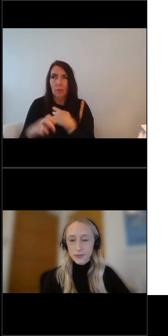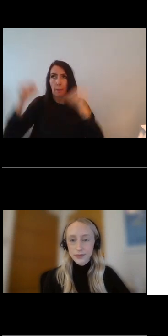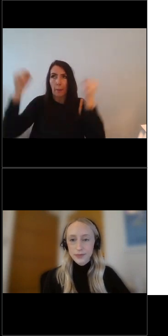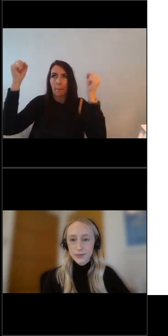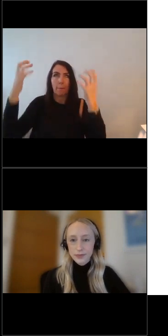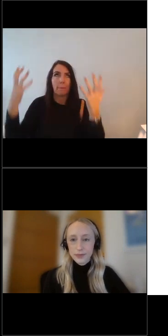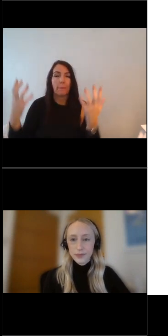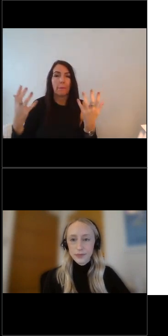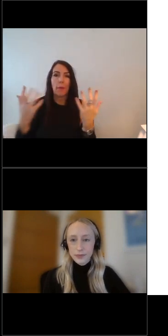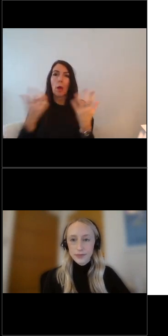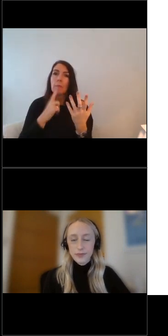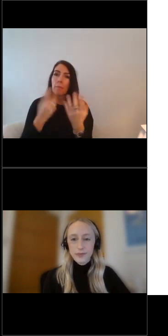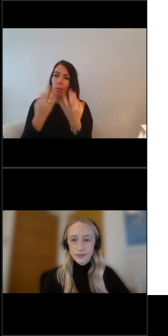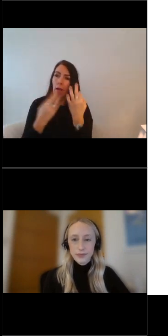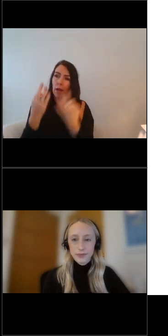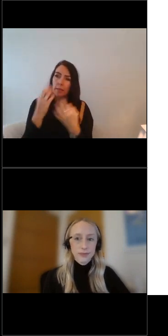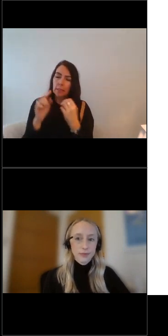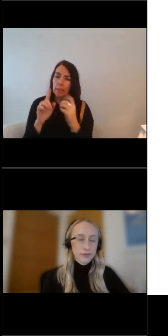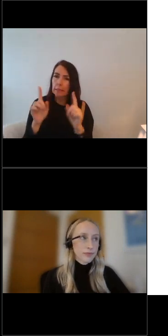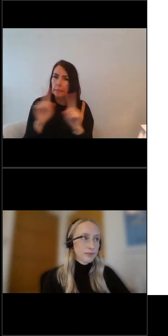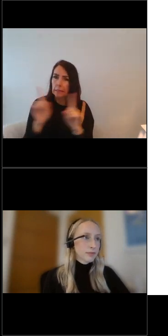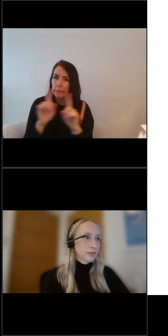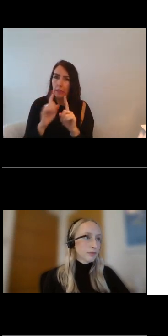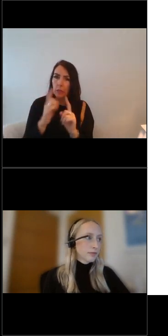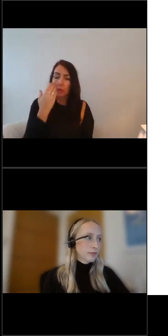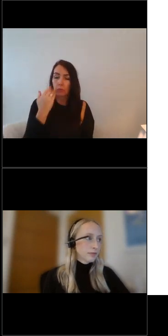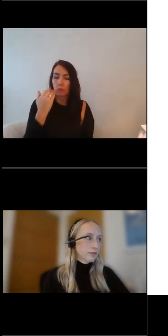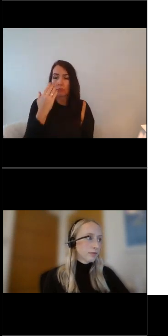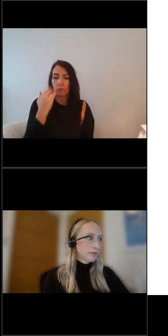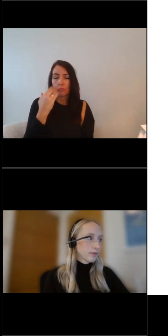people ask. So recently,